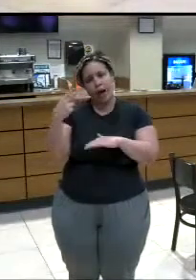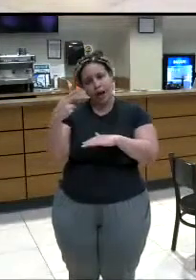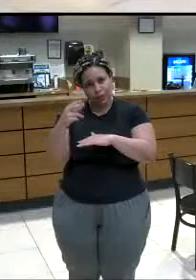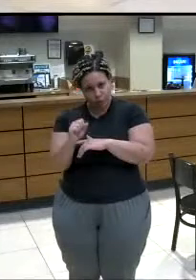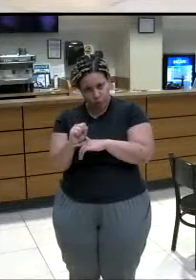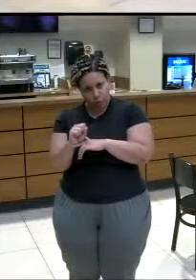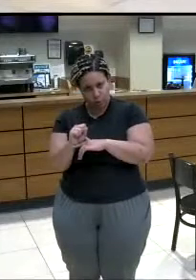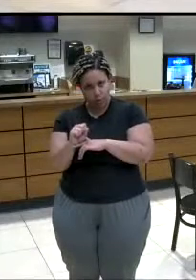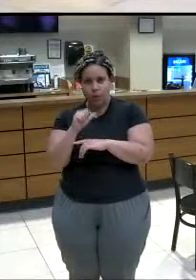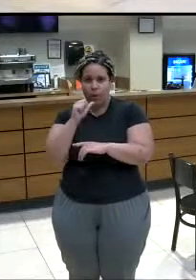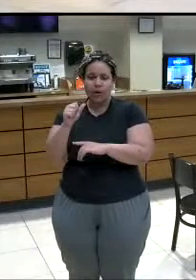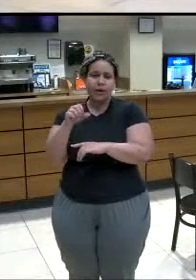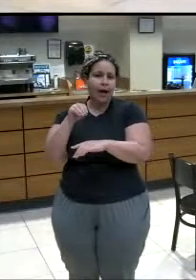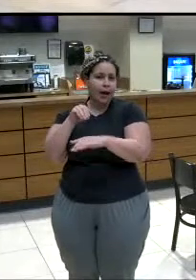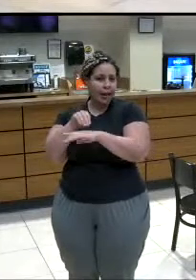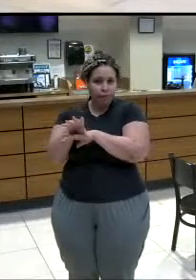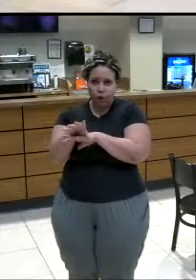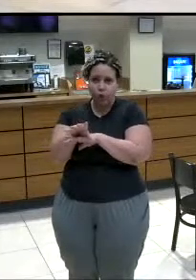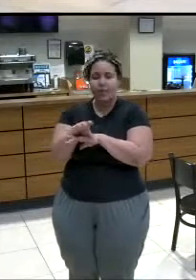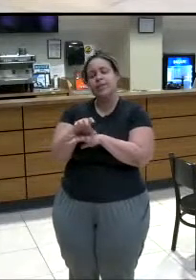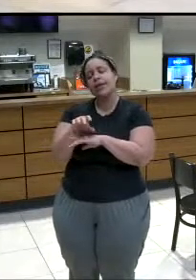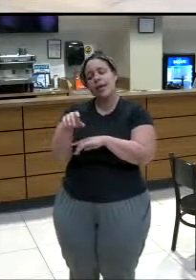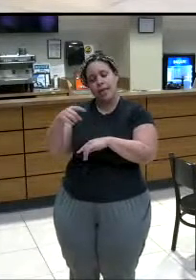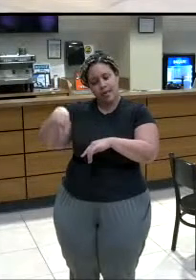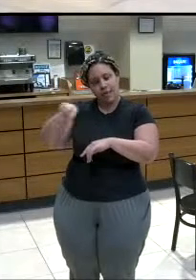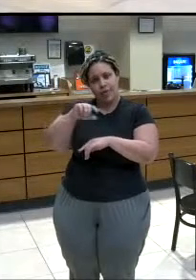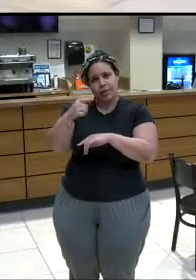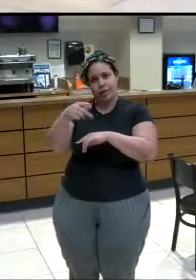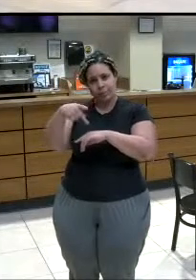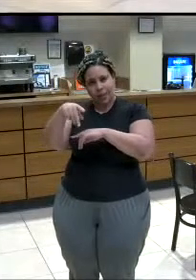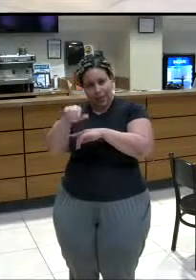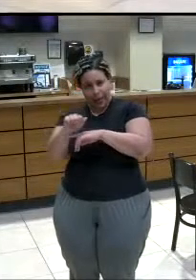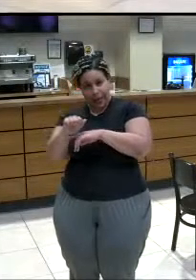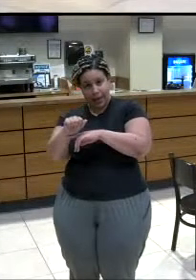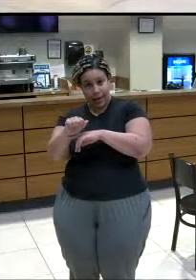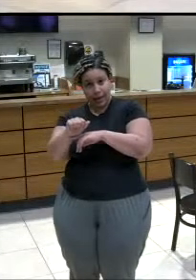impact their GPA. And then they'll be able to take the 8th grade